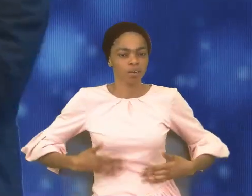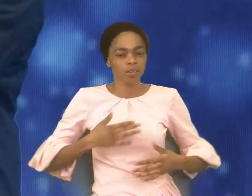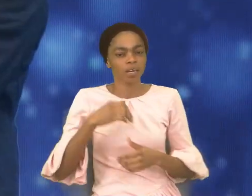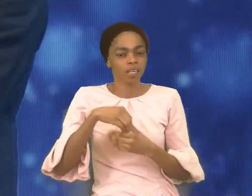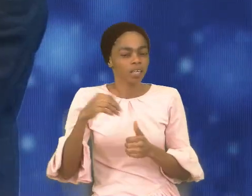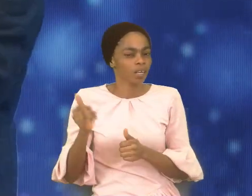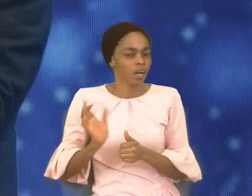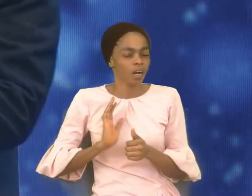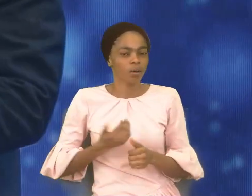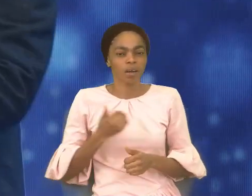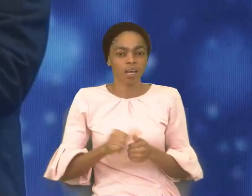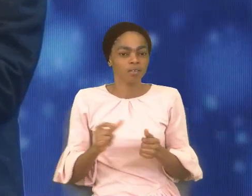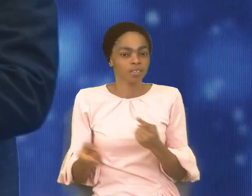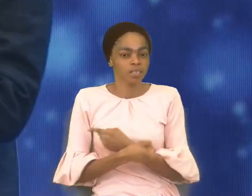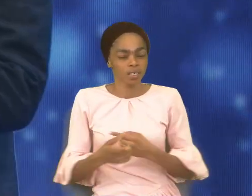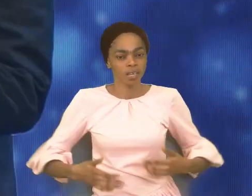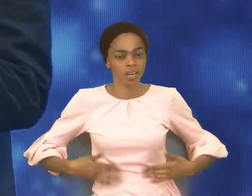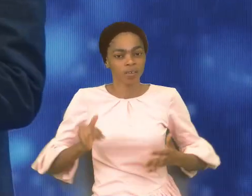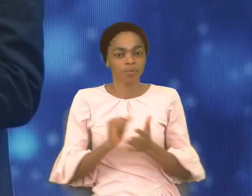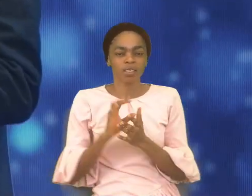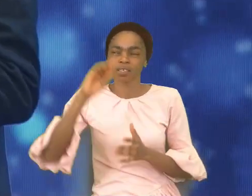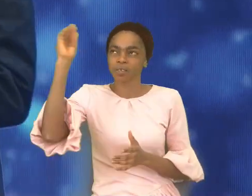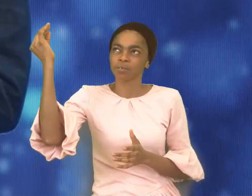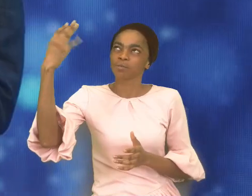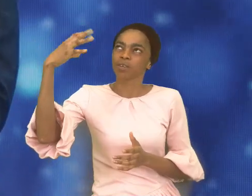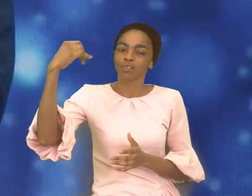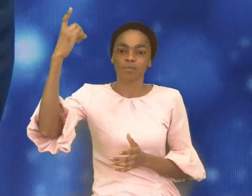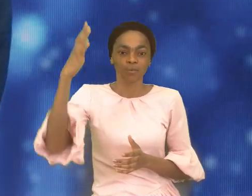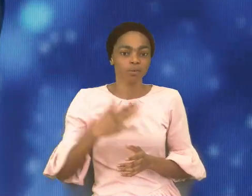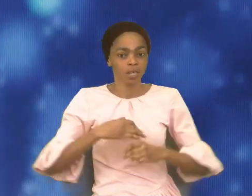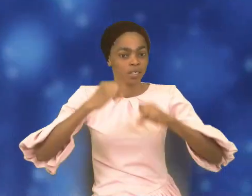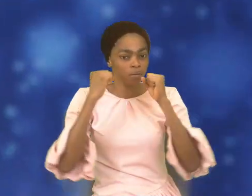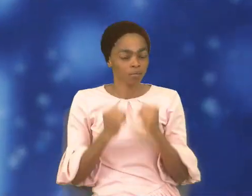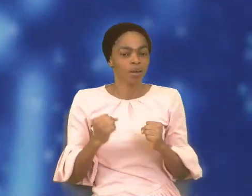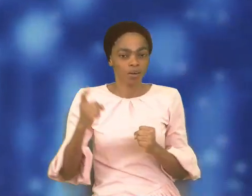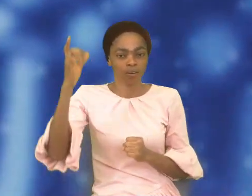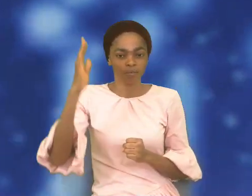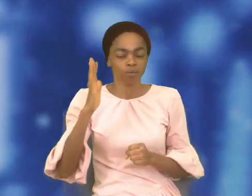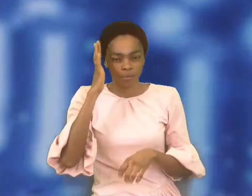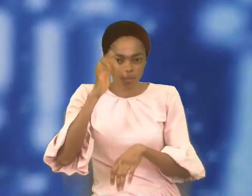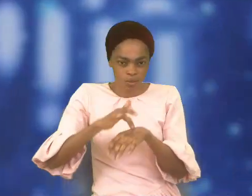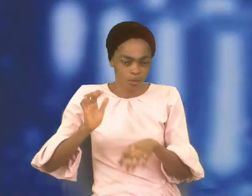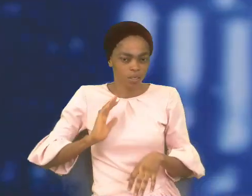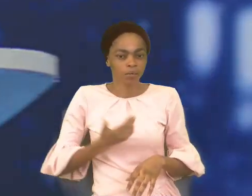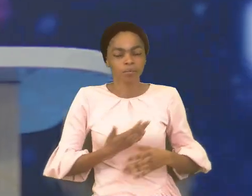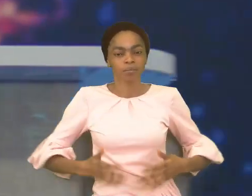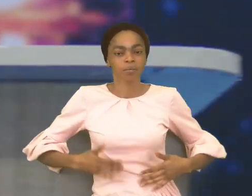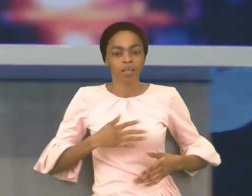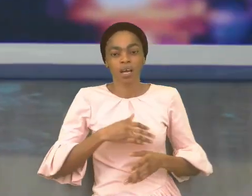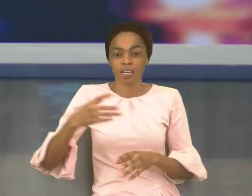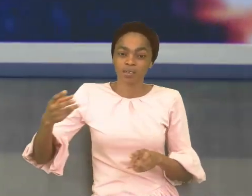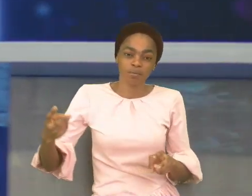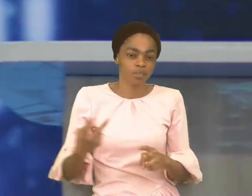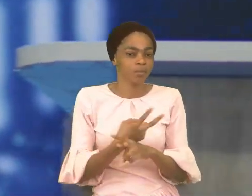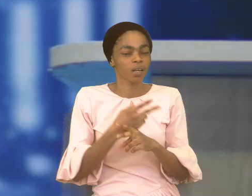have touched our lives, multiplied everything we got before, and now we're 10 times better. Chapter